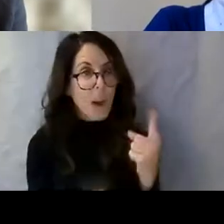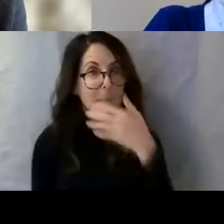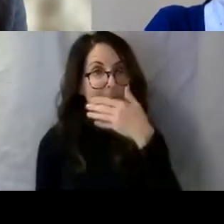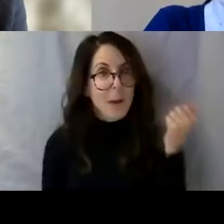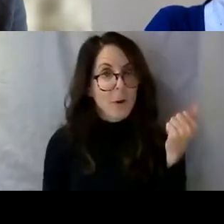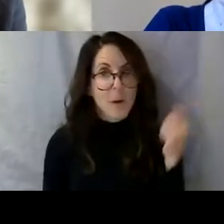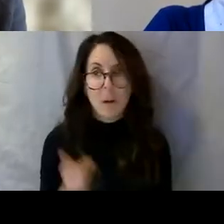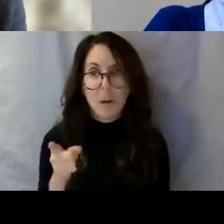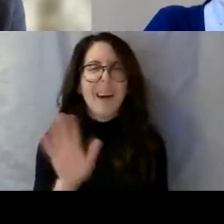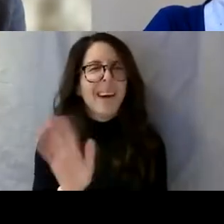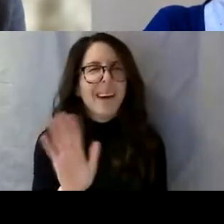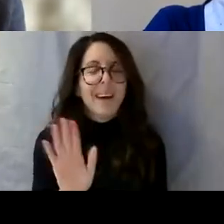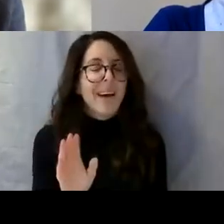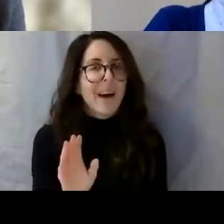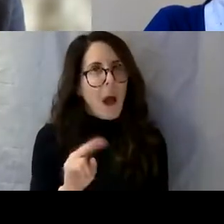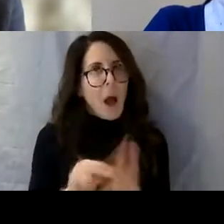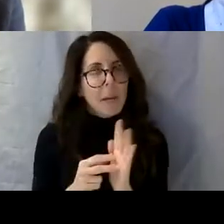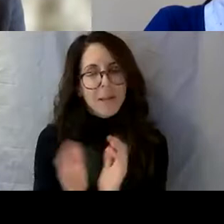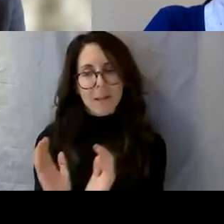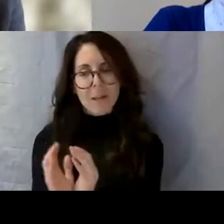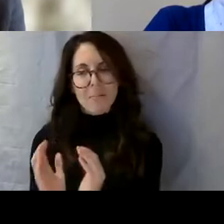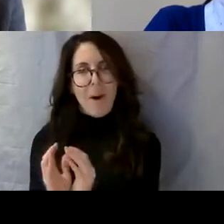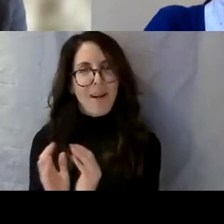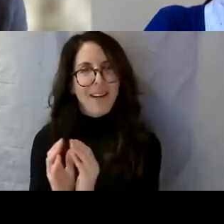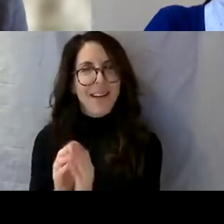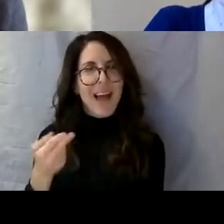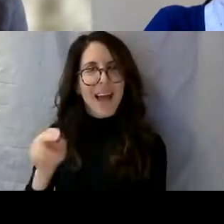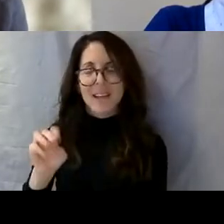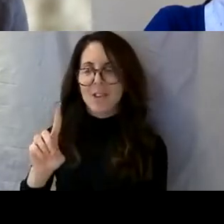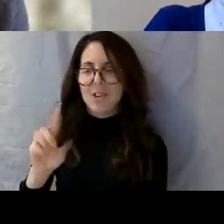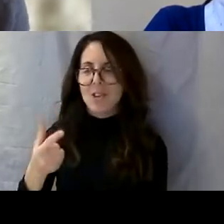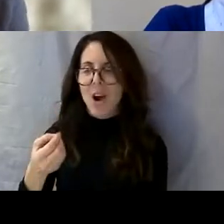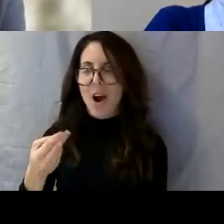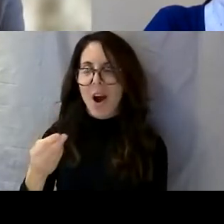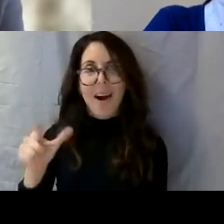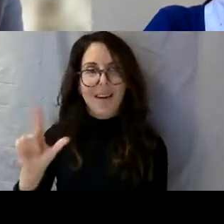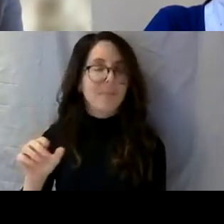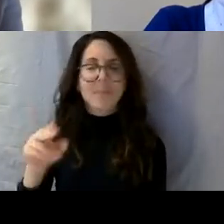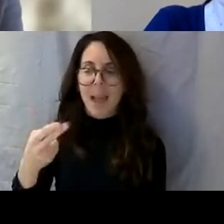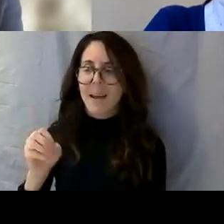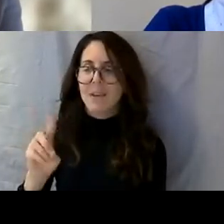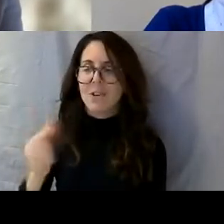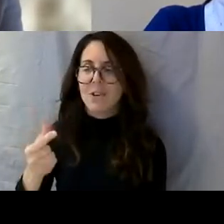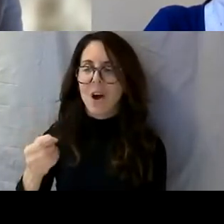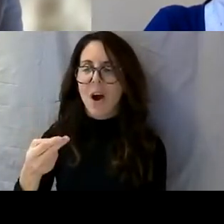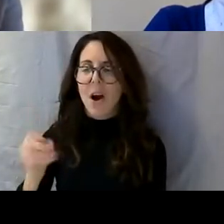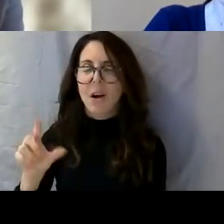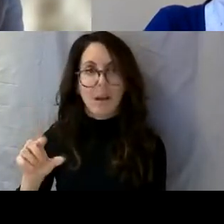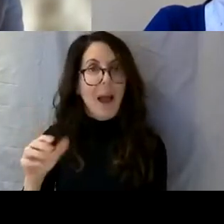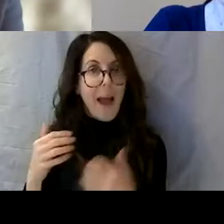do bring, I think, or hedgehog types bring, a lot of value in terms of